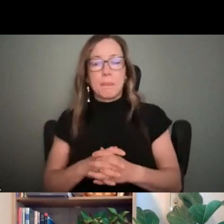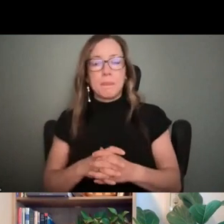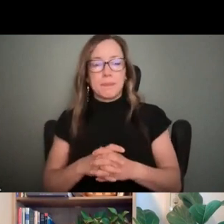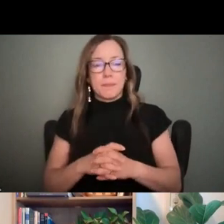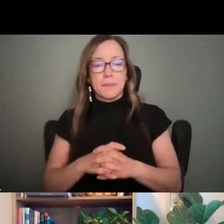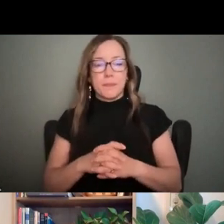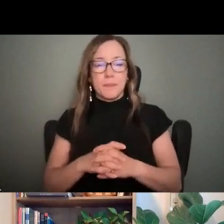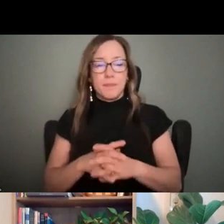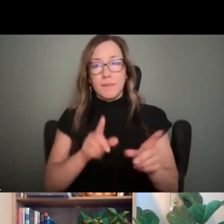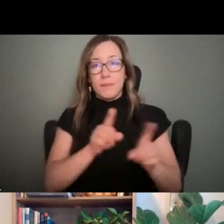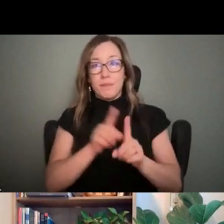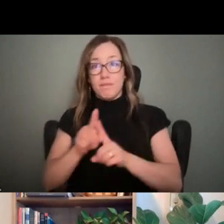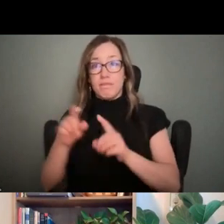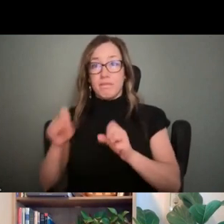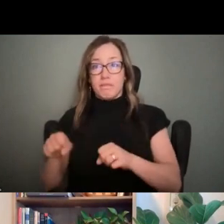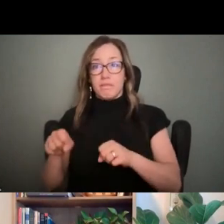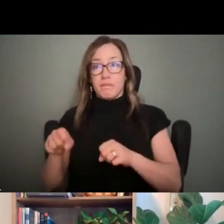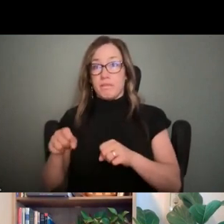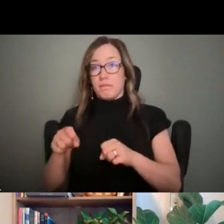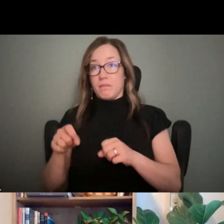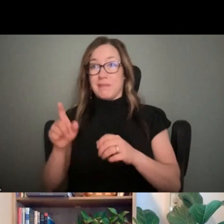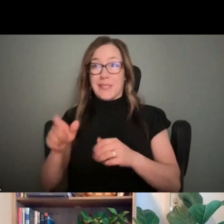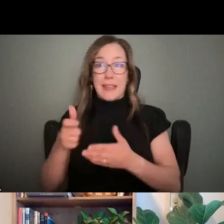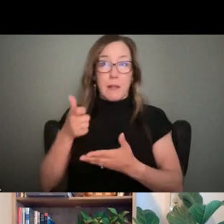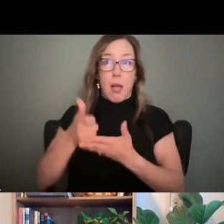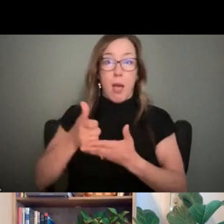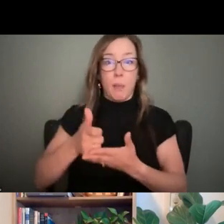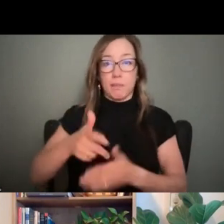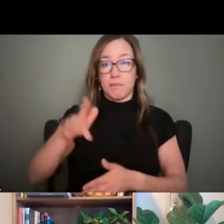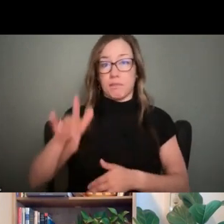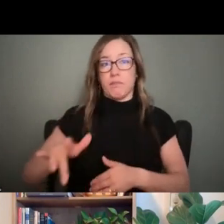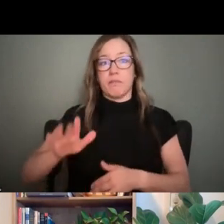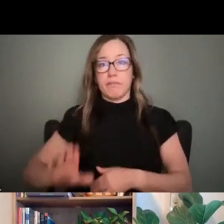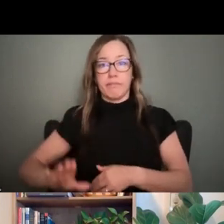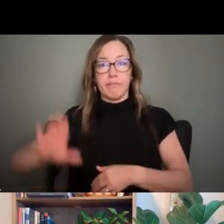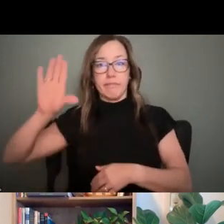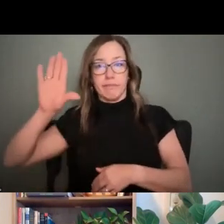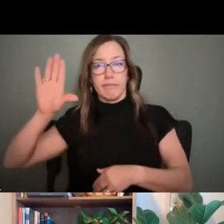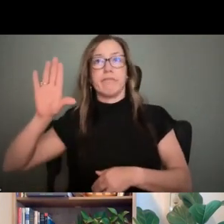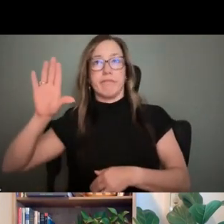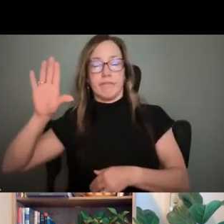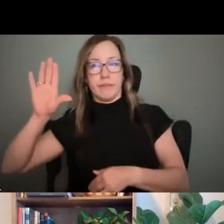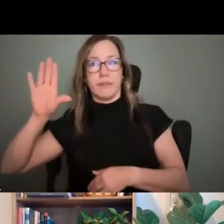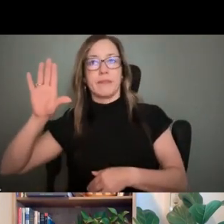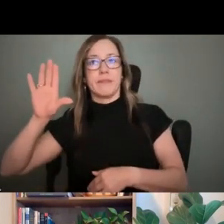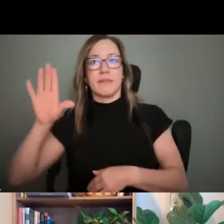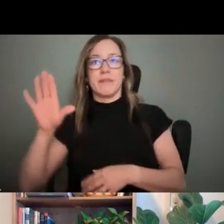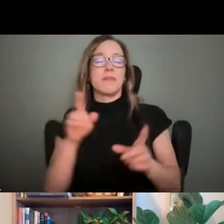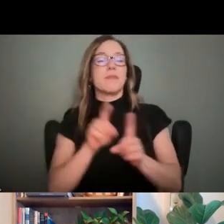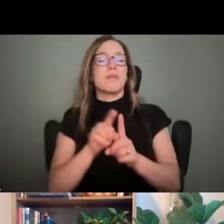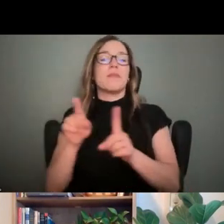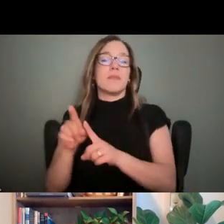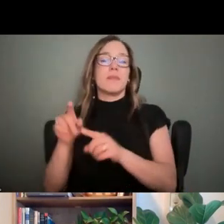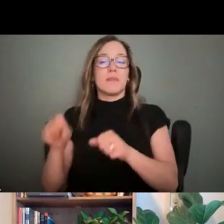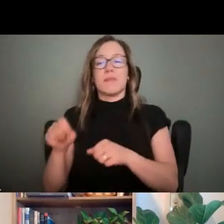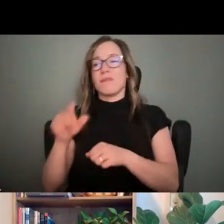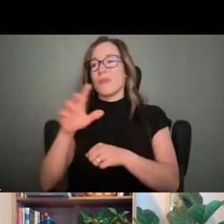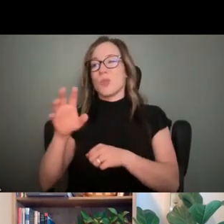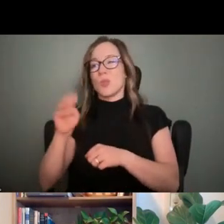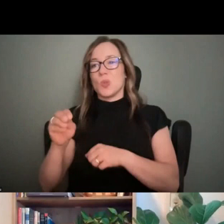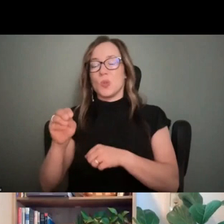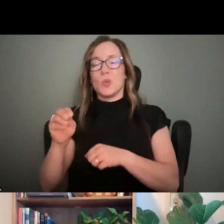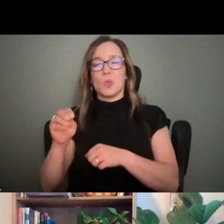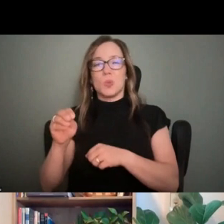also notify us that you'd like assistance by raising your virtual hand in Zoom. And you can also use the Zoom platform